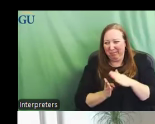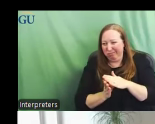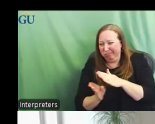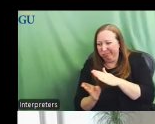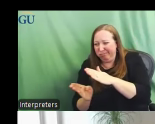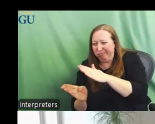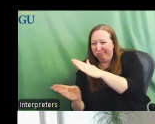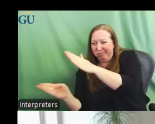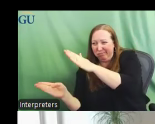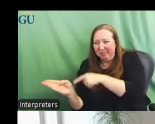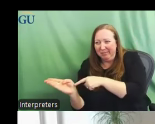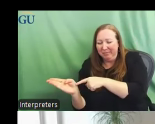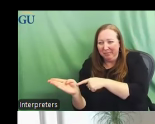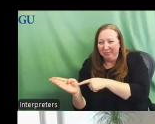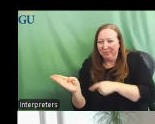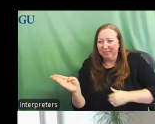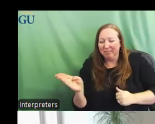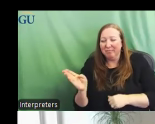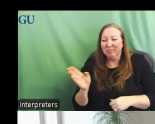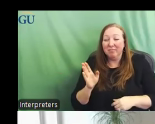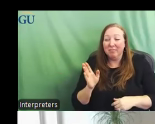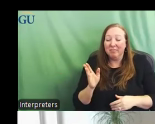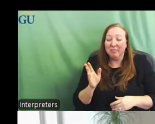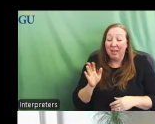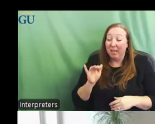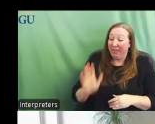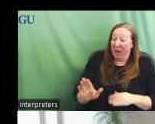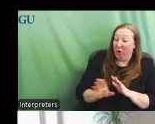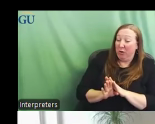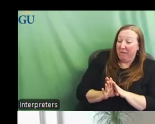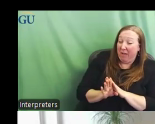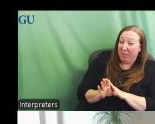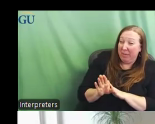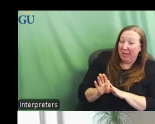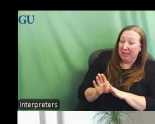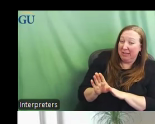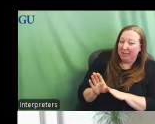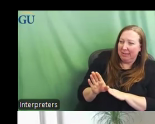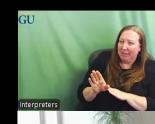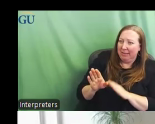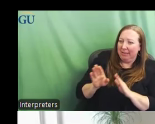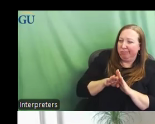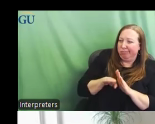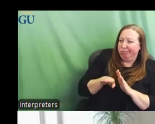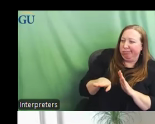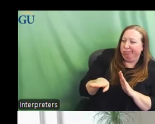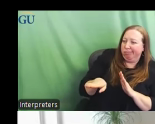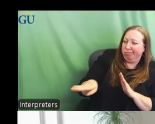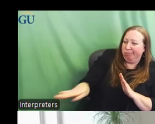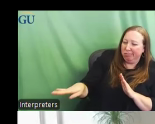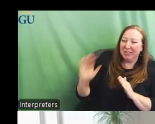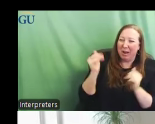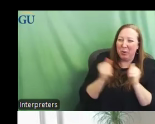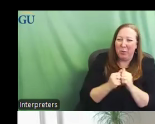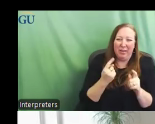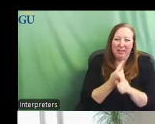trajectory that separates their development and continues to divide from what we would expect from typical development.